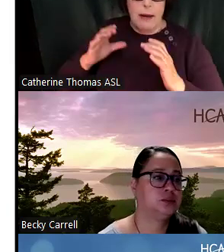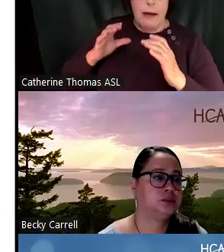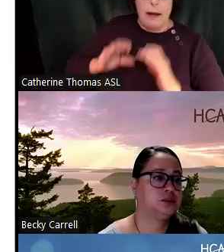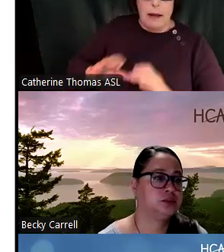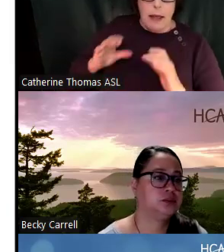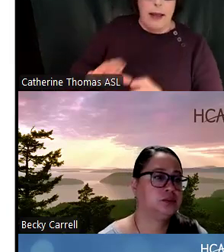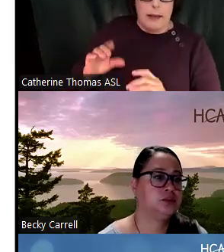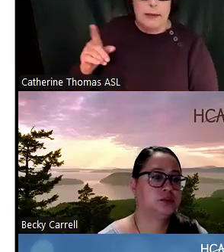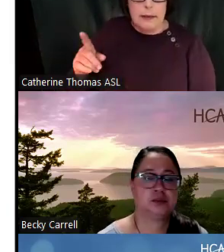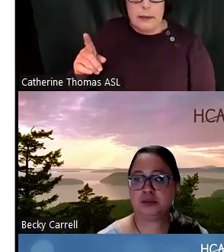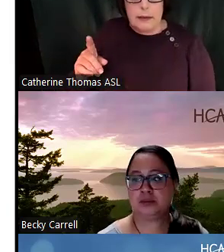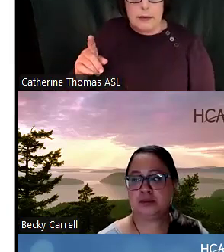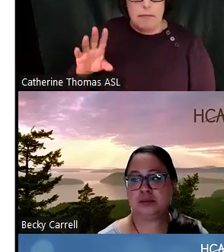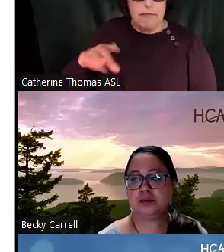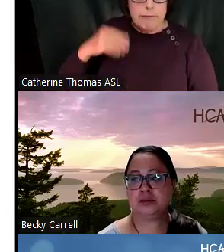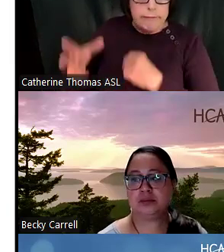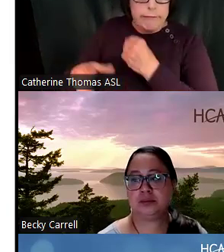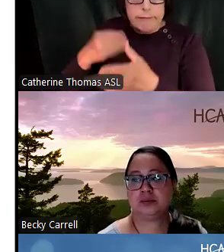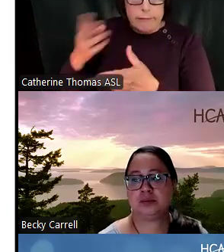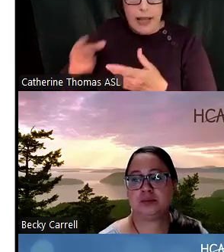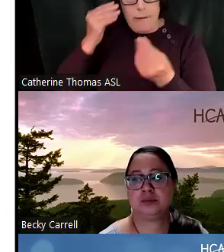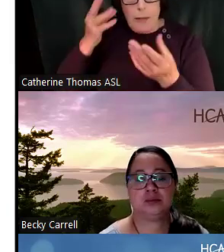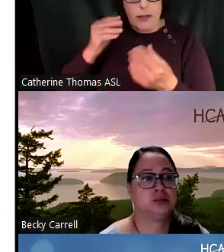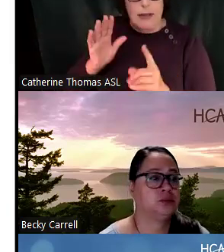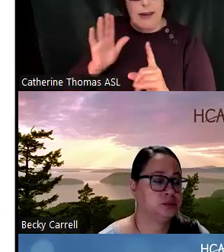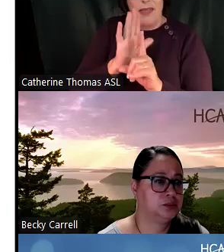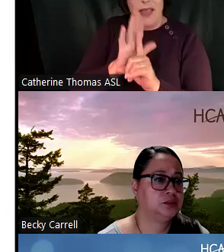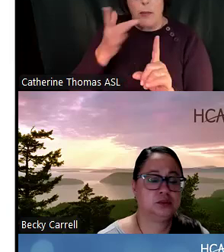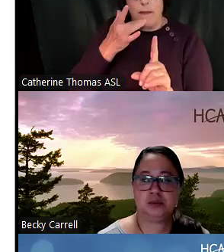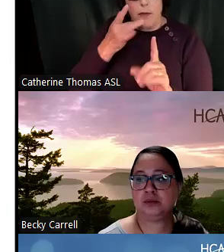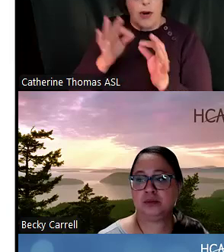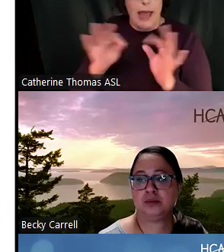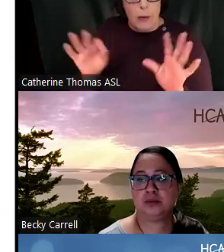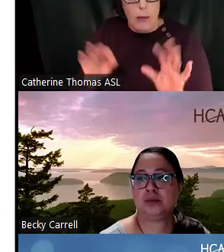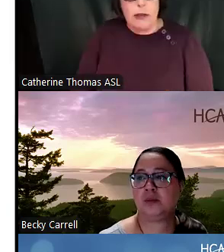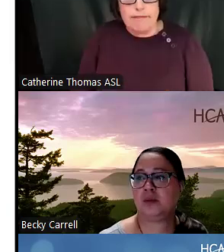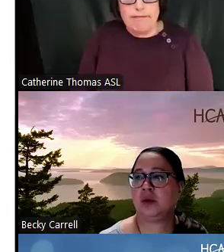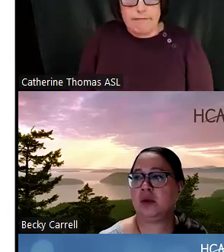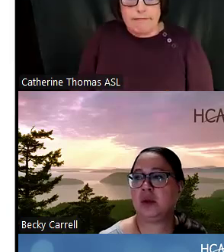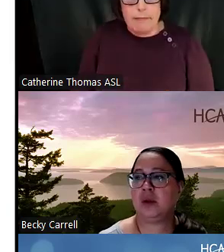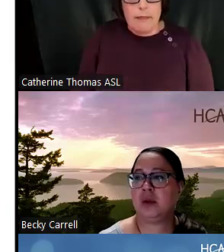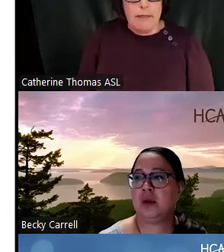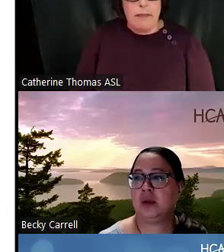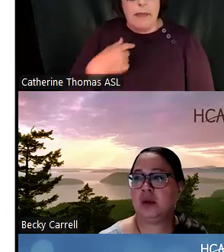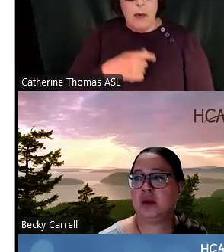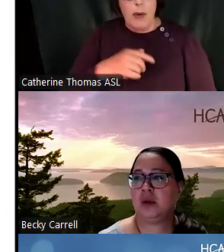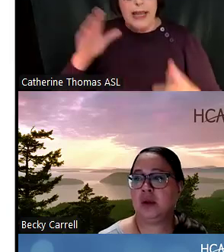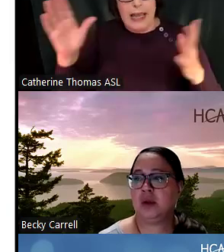are receiving the information in their preferred language. So we encourage